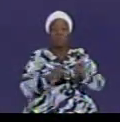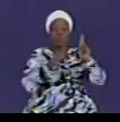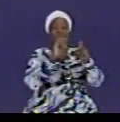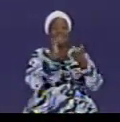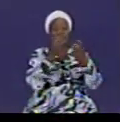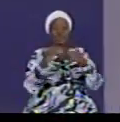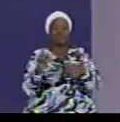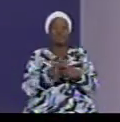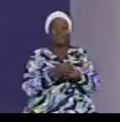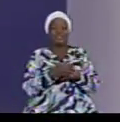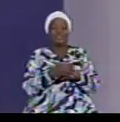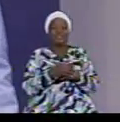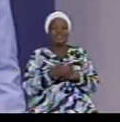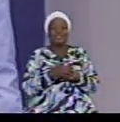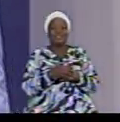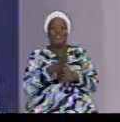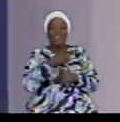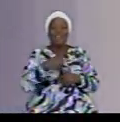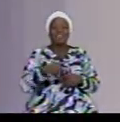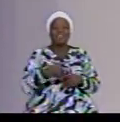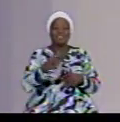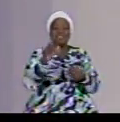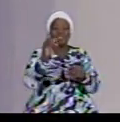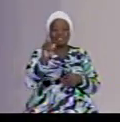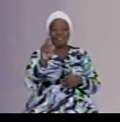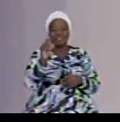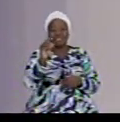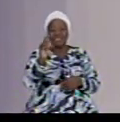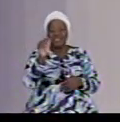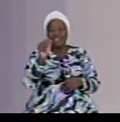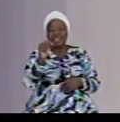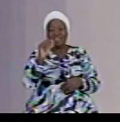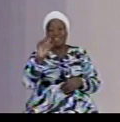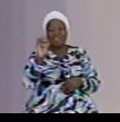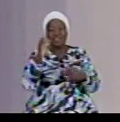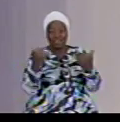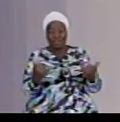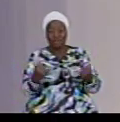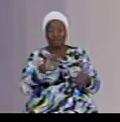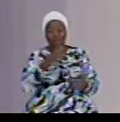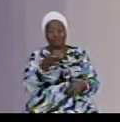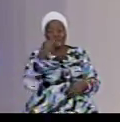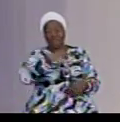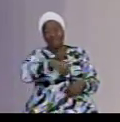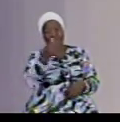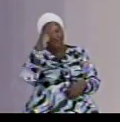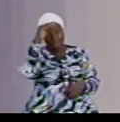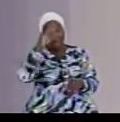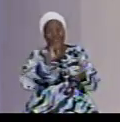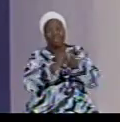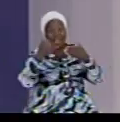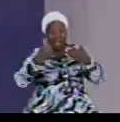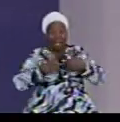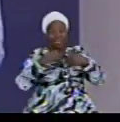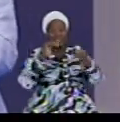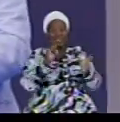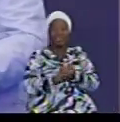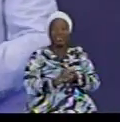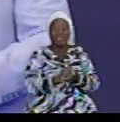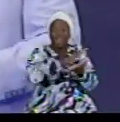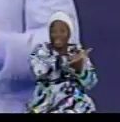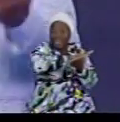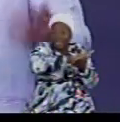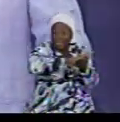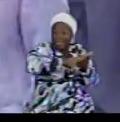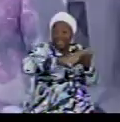coming. And Daniel now was another man that had that incorruptible